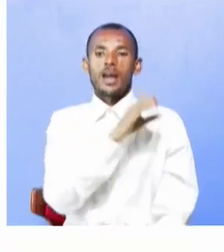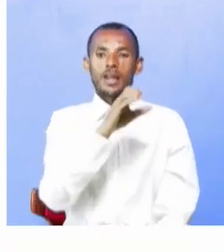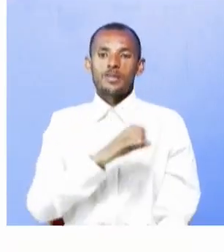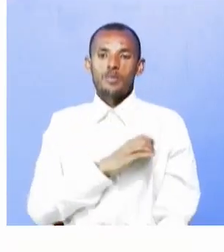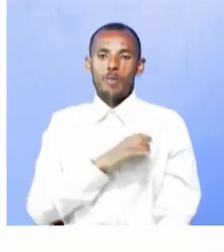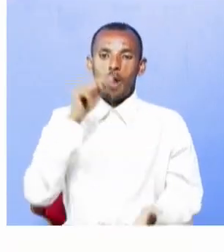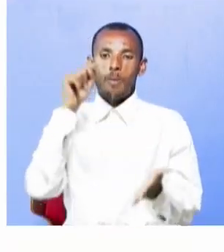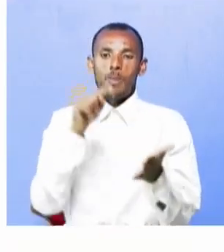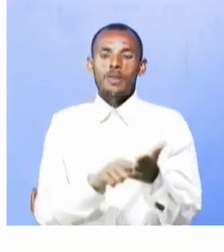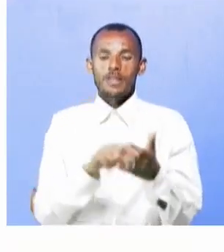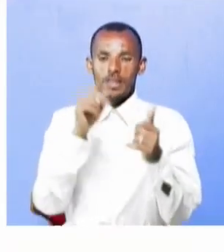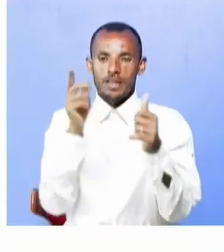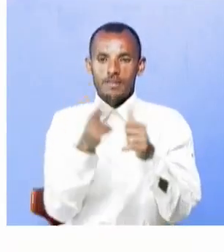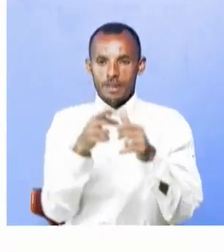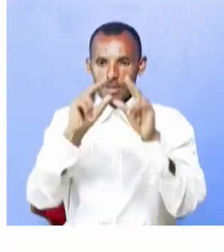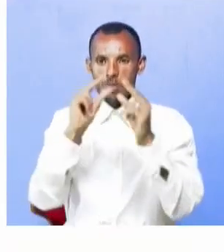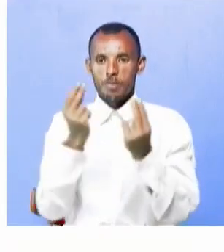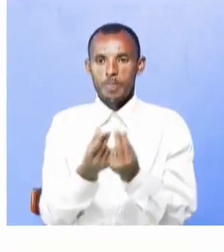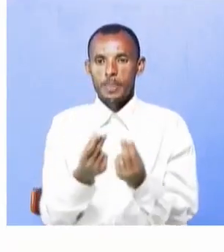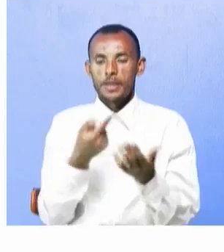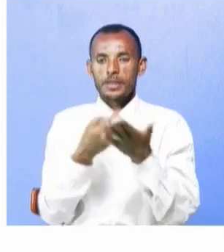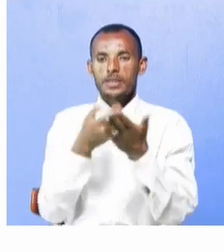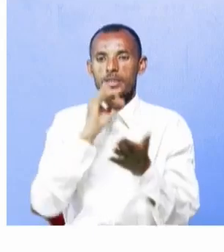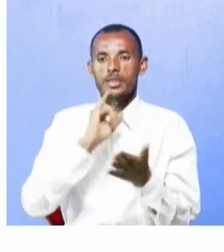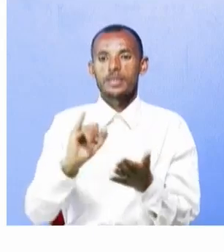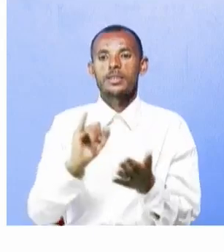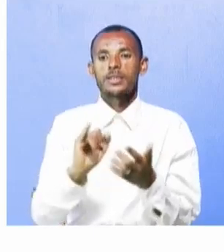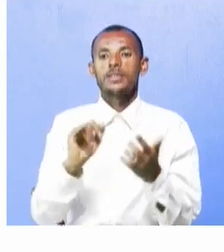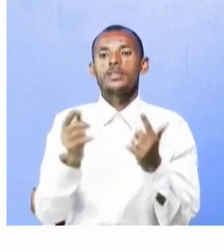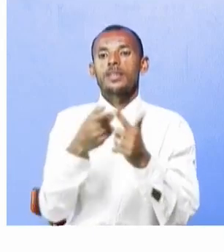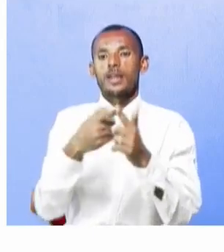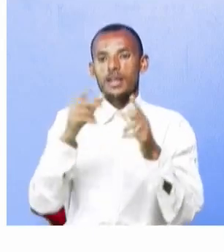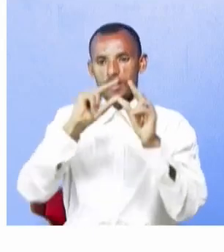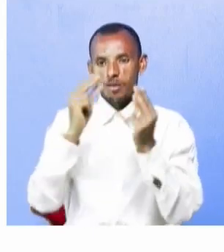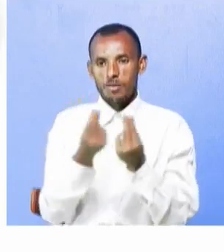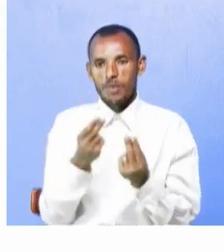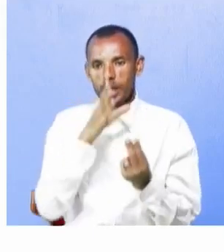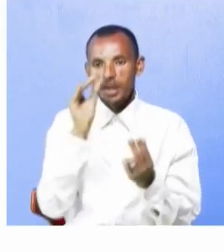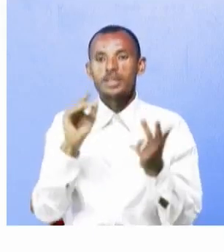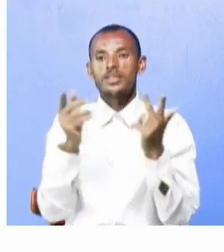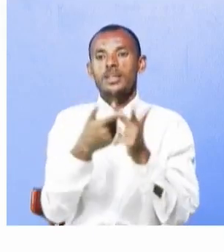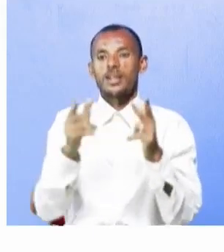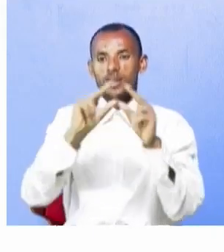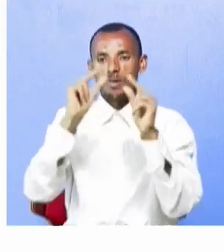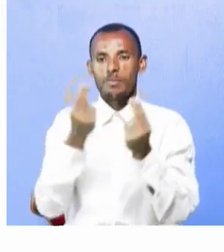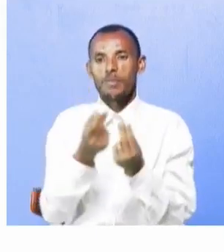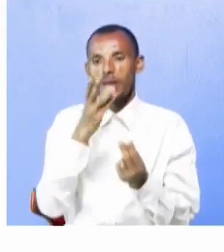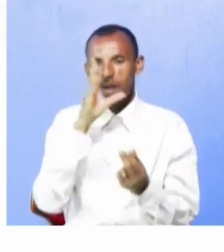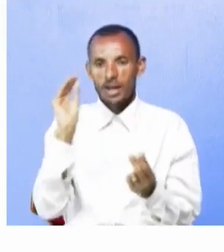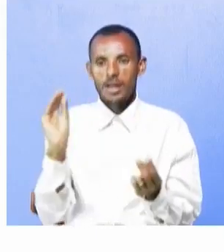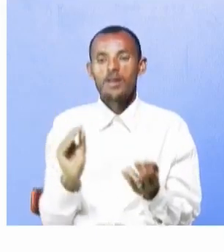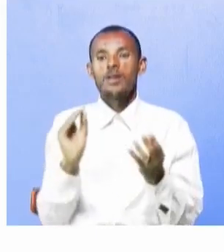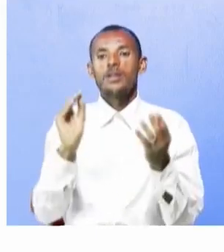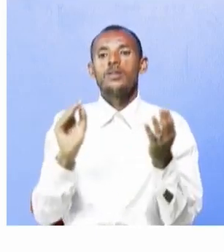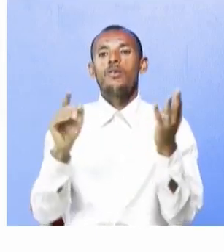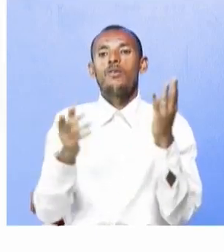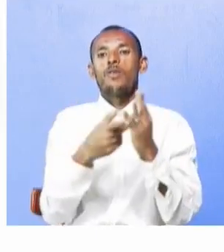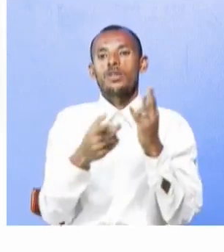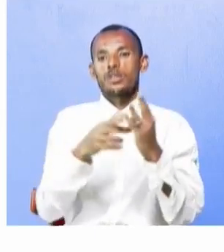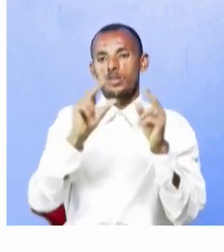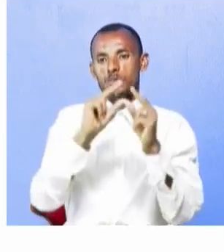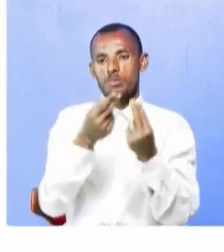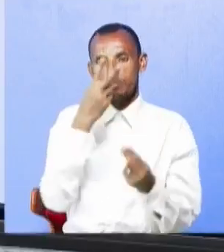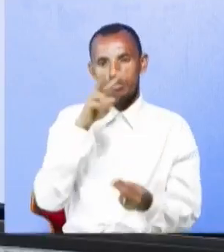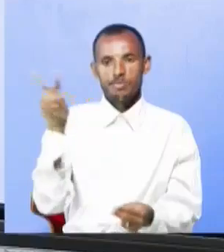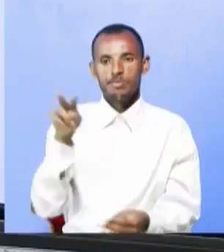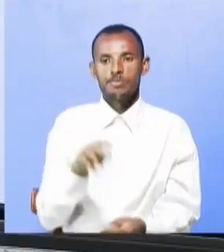a point in the first quadrant. This is a second quadrant. This is a third. This one is a fourth